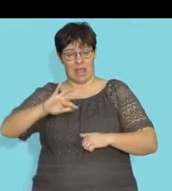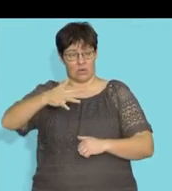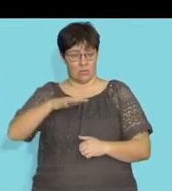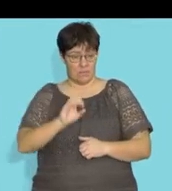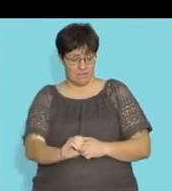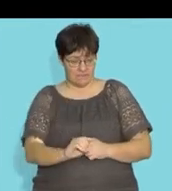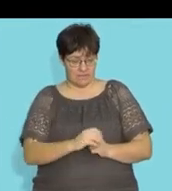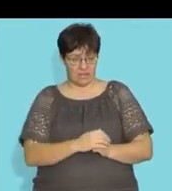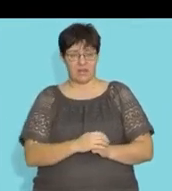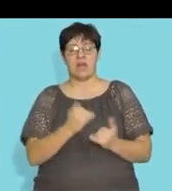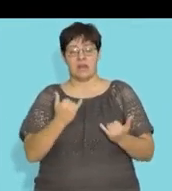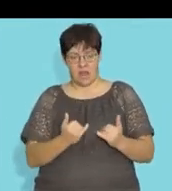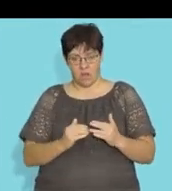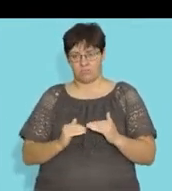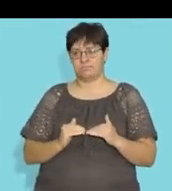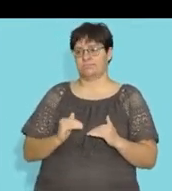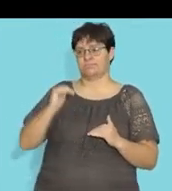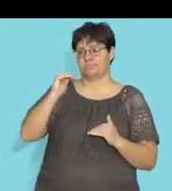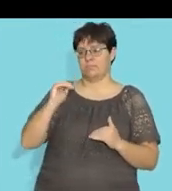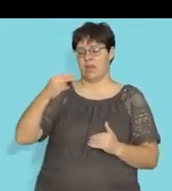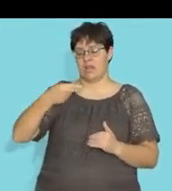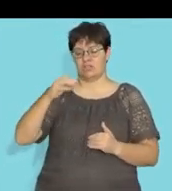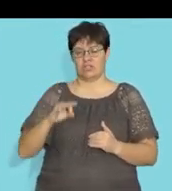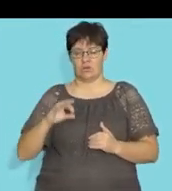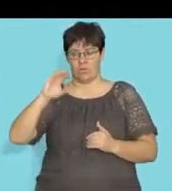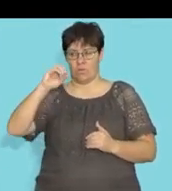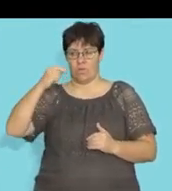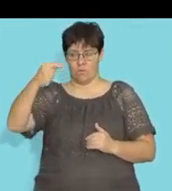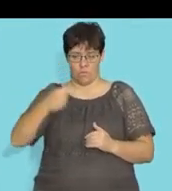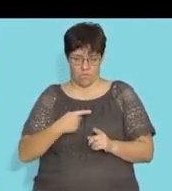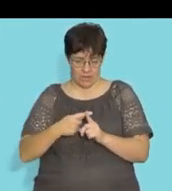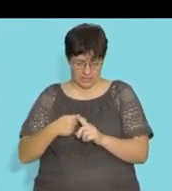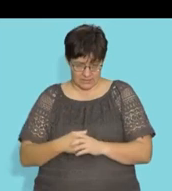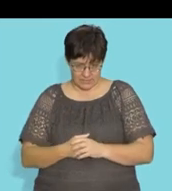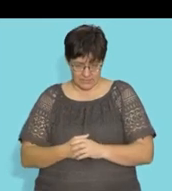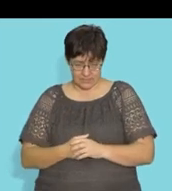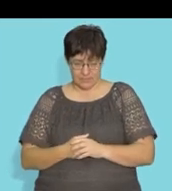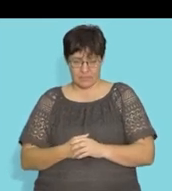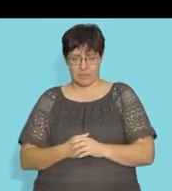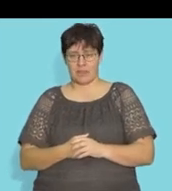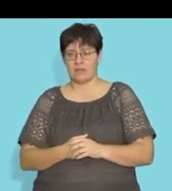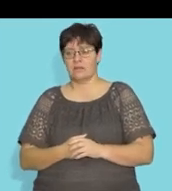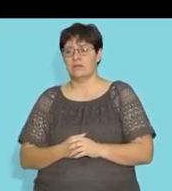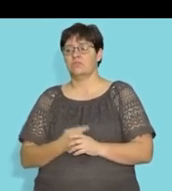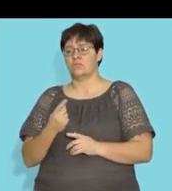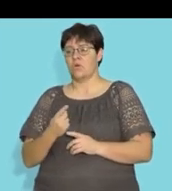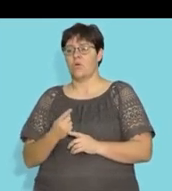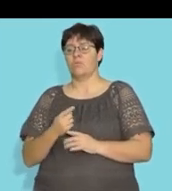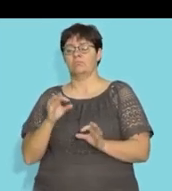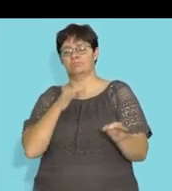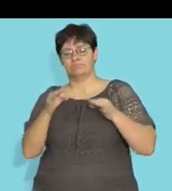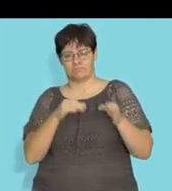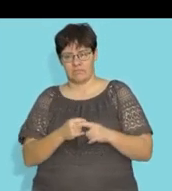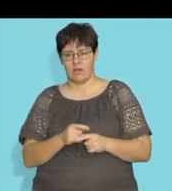will obviously increase the hydronium ion concentration. So let's